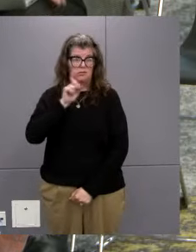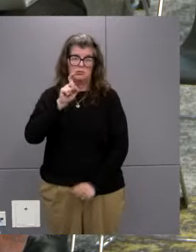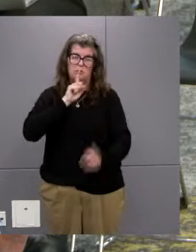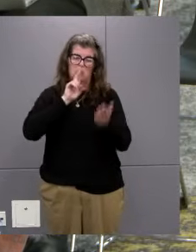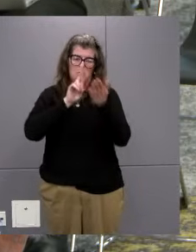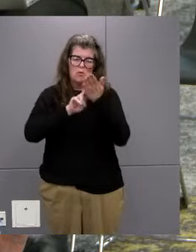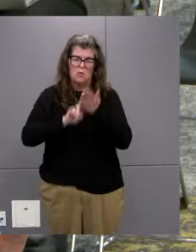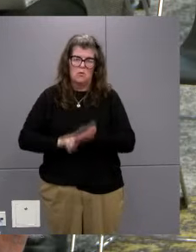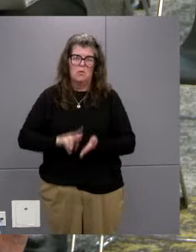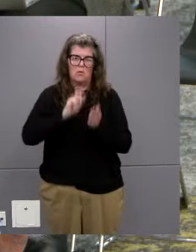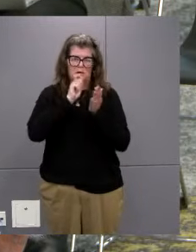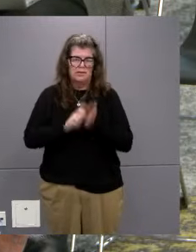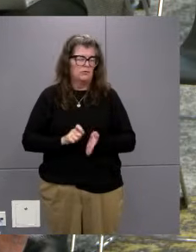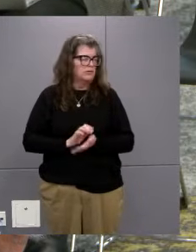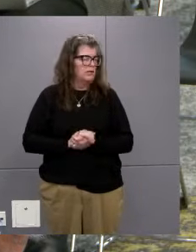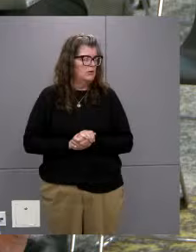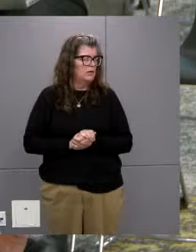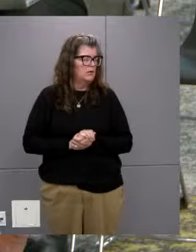secretary.